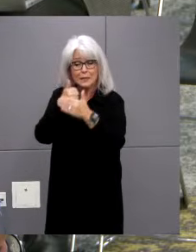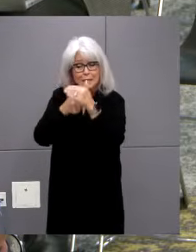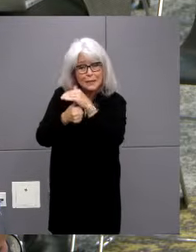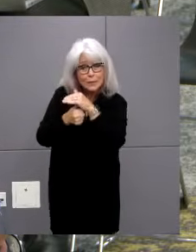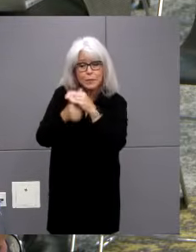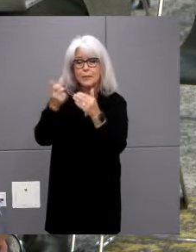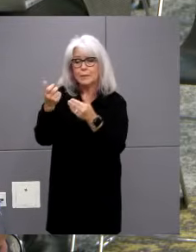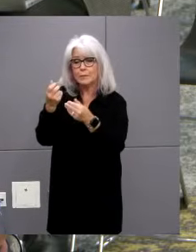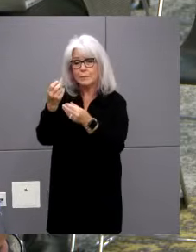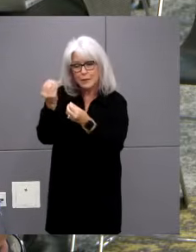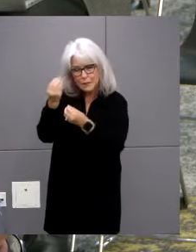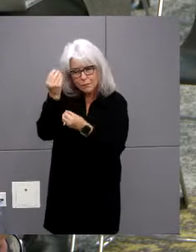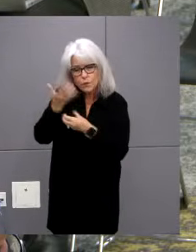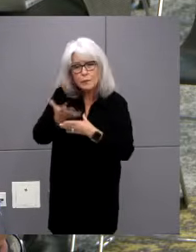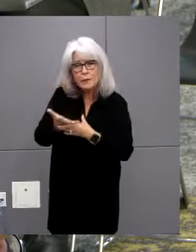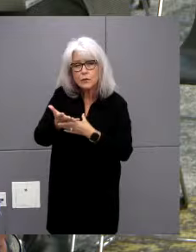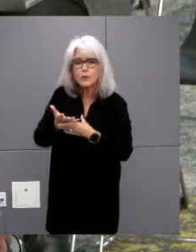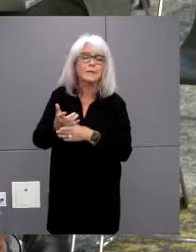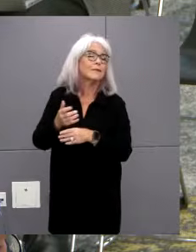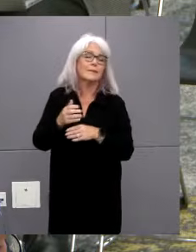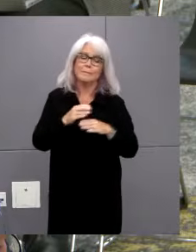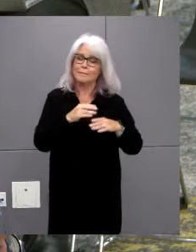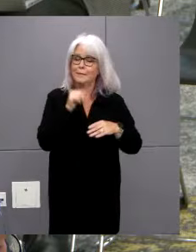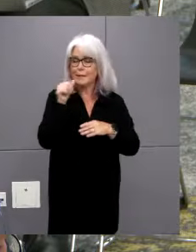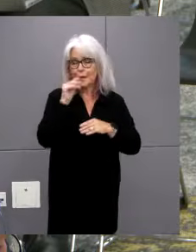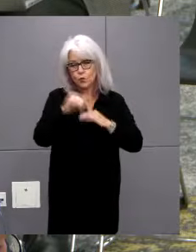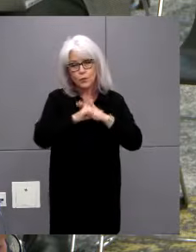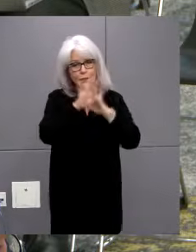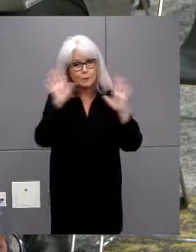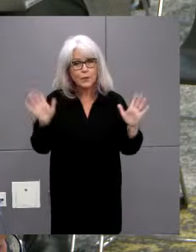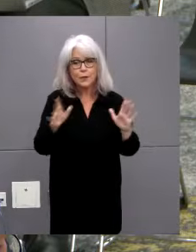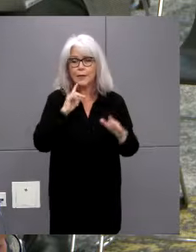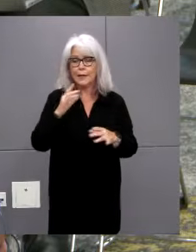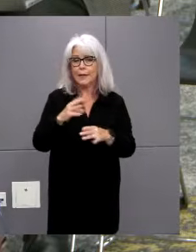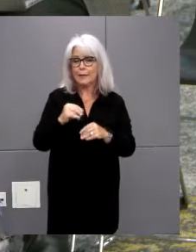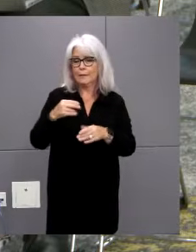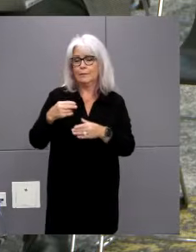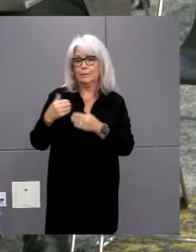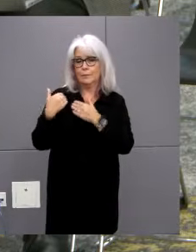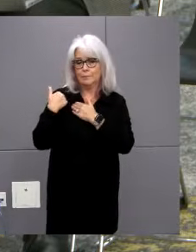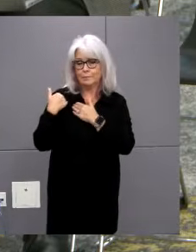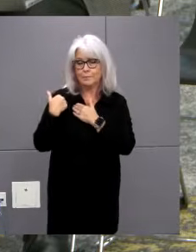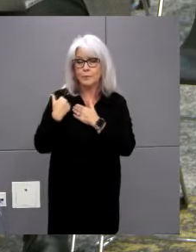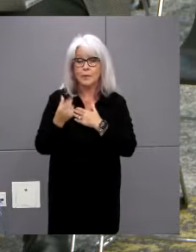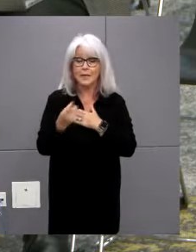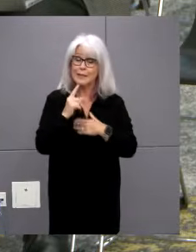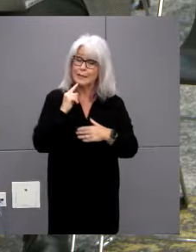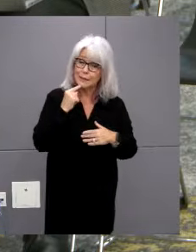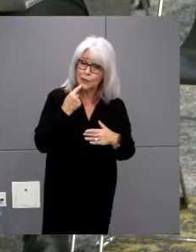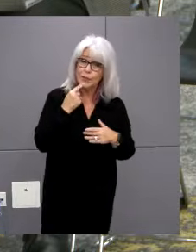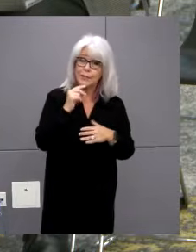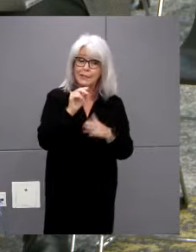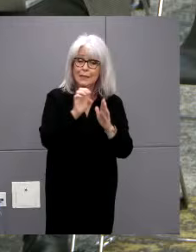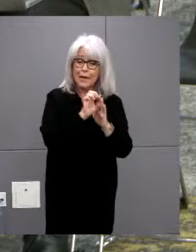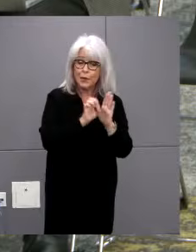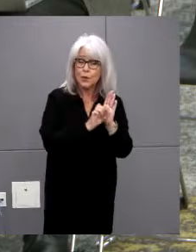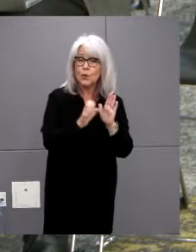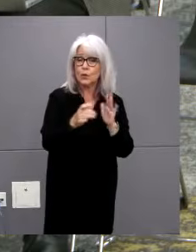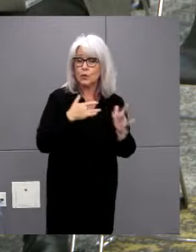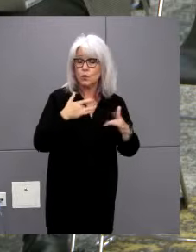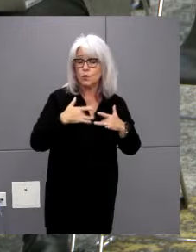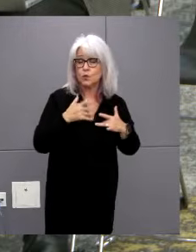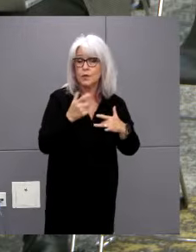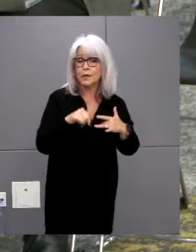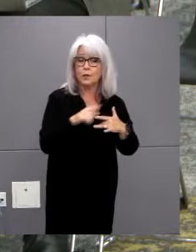material facts, which impedes transparency and accountability. Given these serious ethical concerns, the faculty union believes